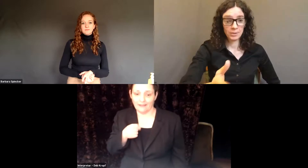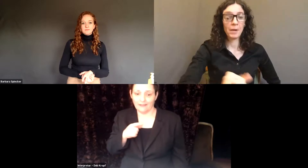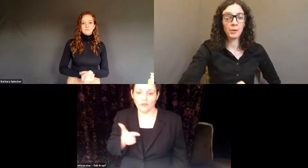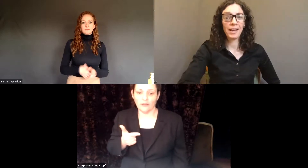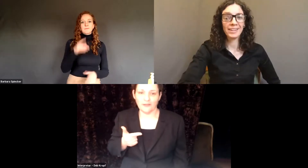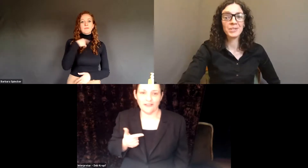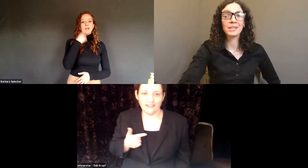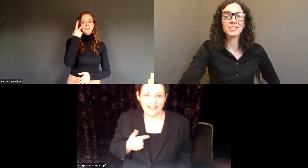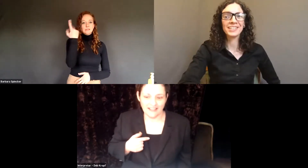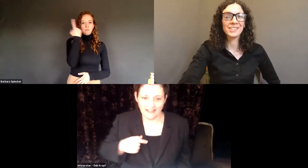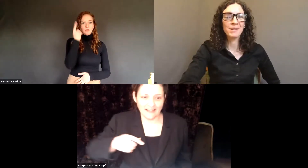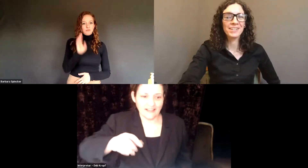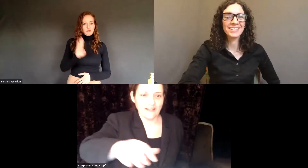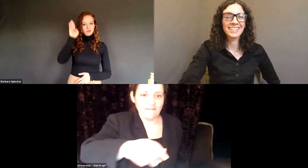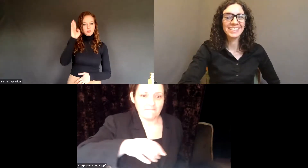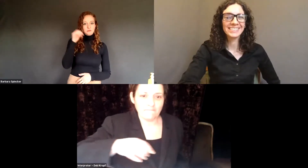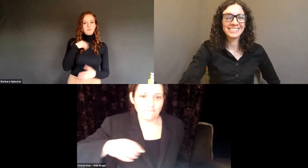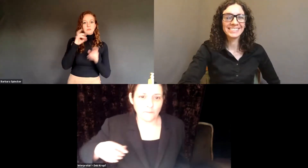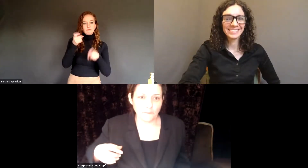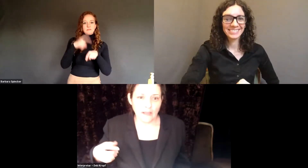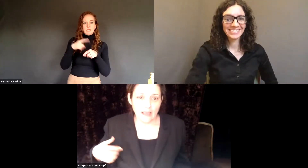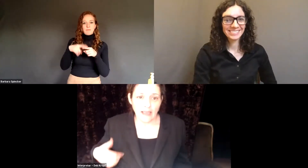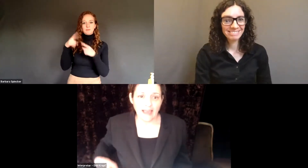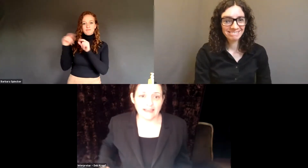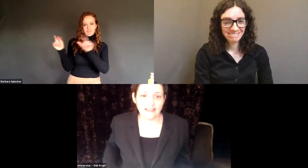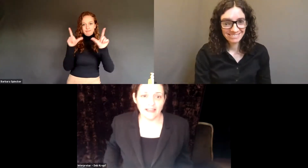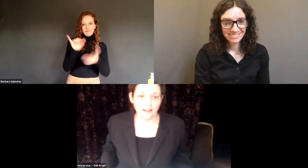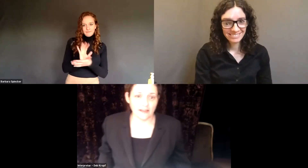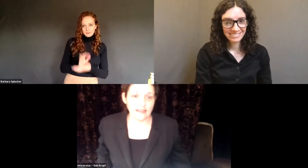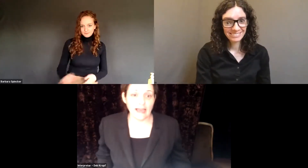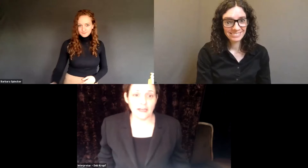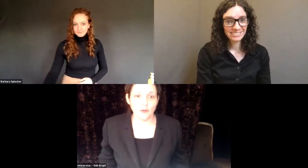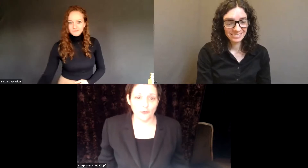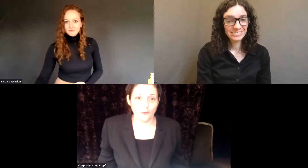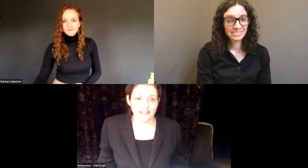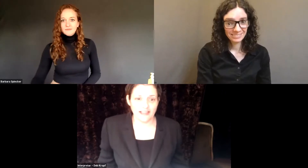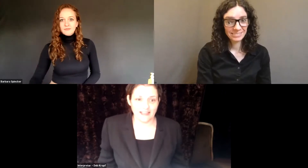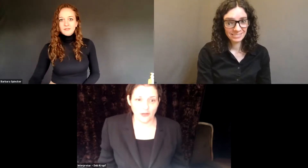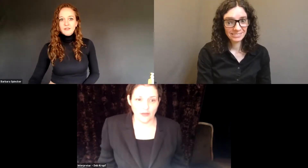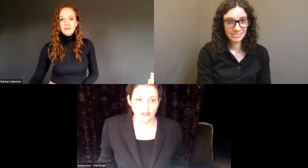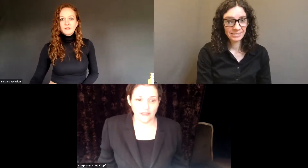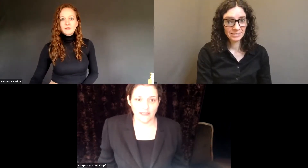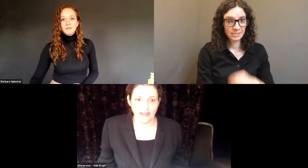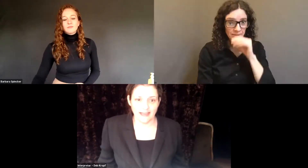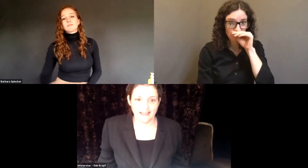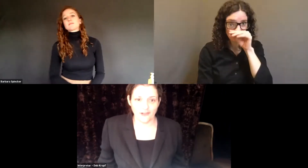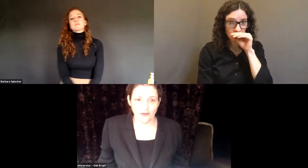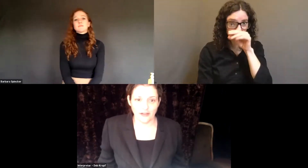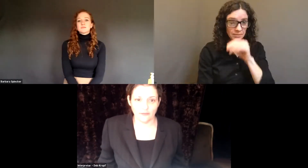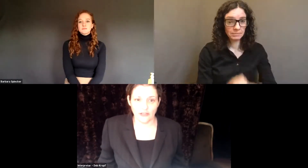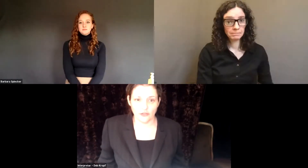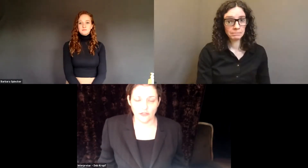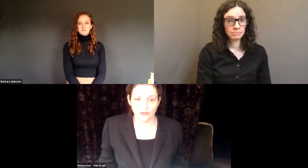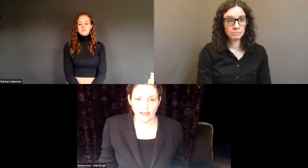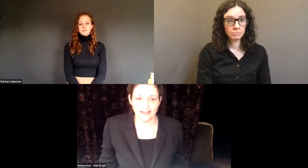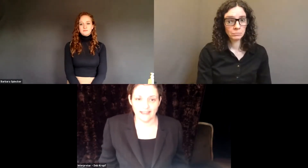Okay, so now we'll go ahead and switch into Word. And yeah, anyone who wants to ask a question in ASL, go ahead